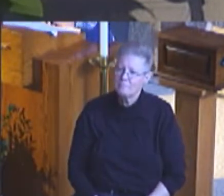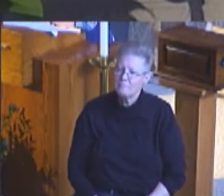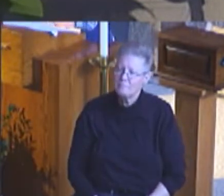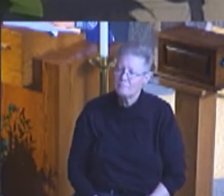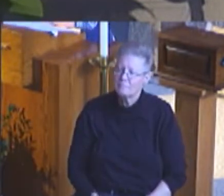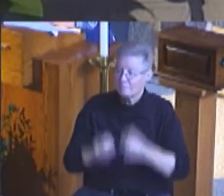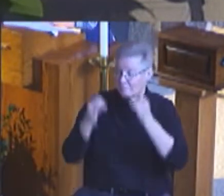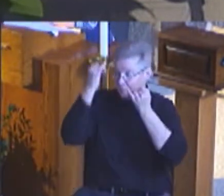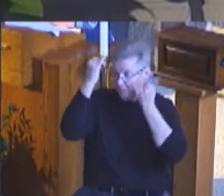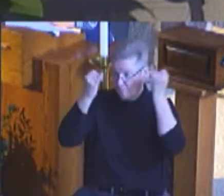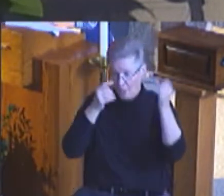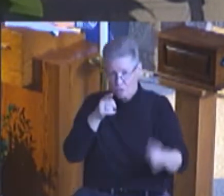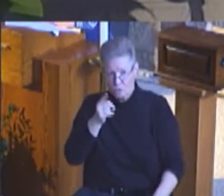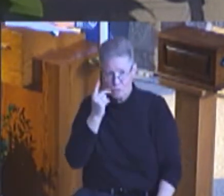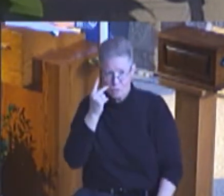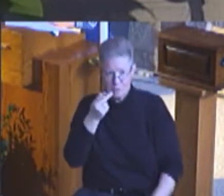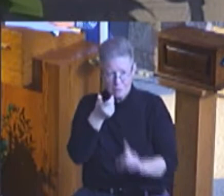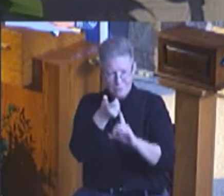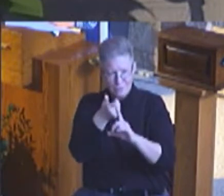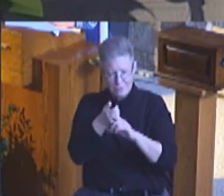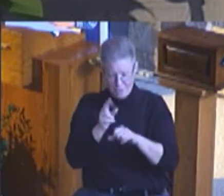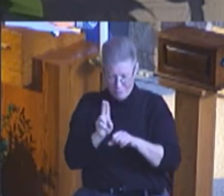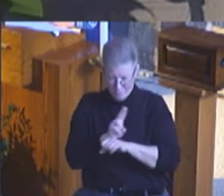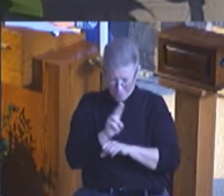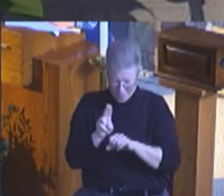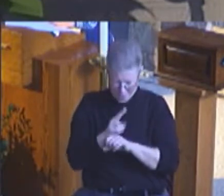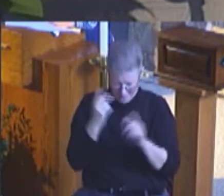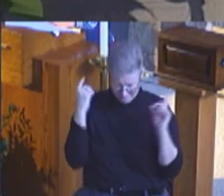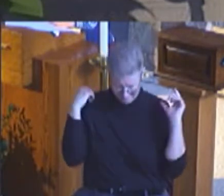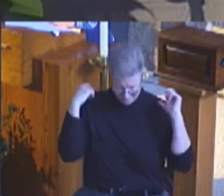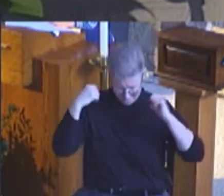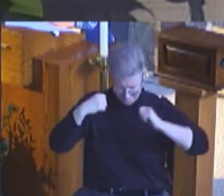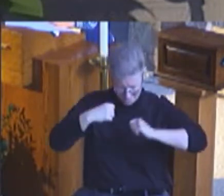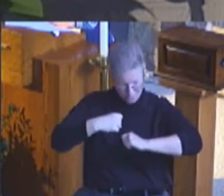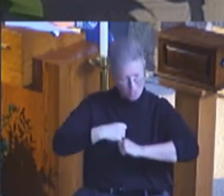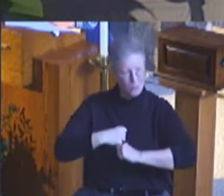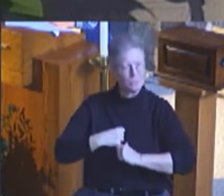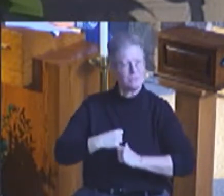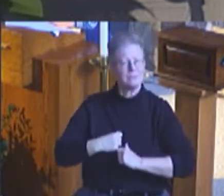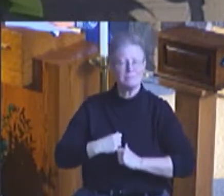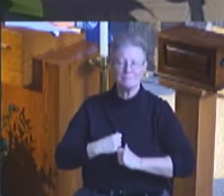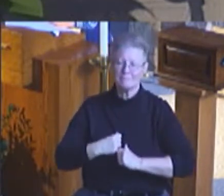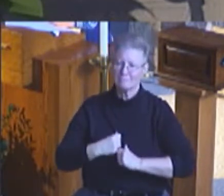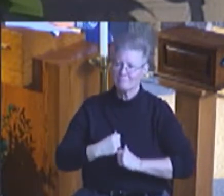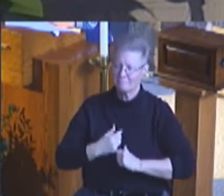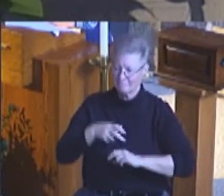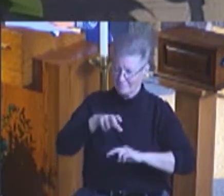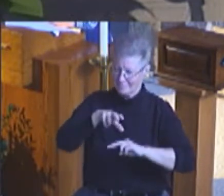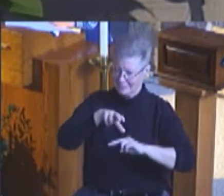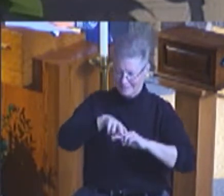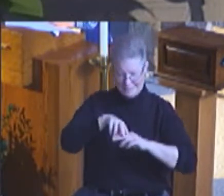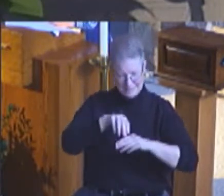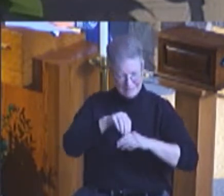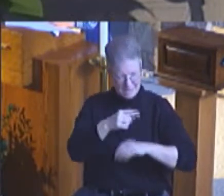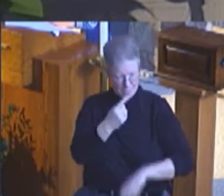Imagine that you see yourself wearing this cloak and sitting in a favorite place known only to